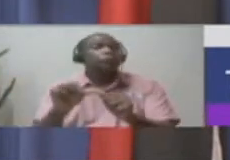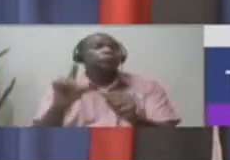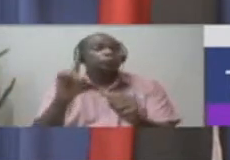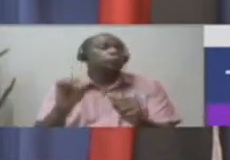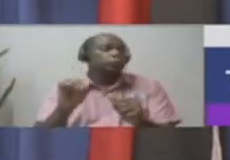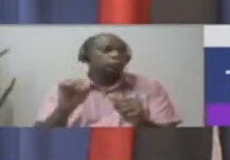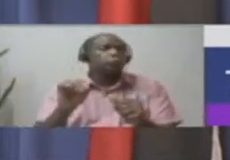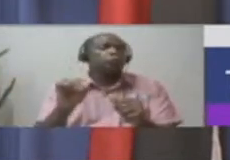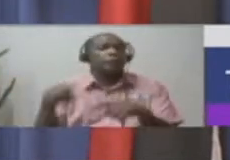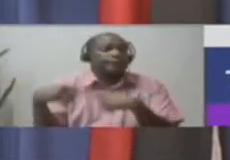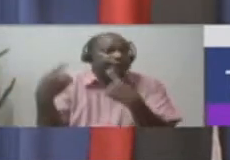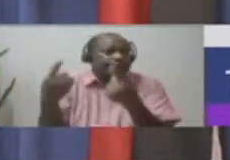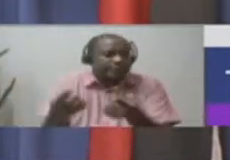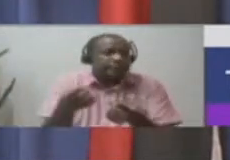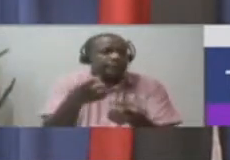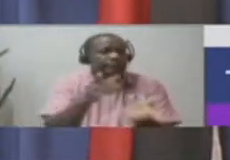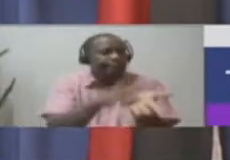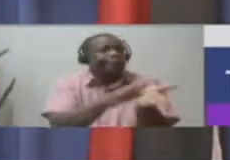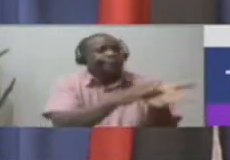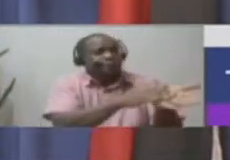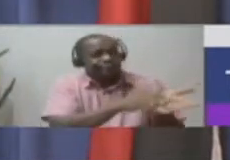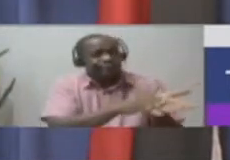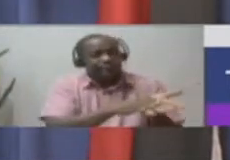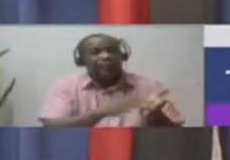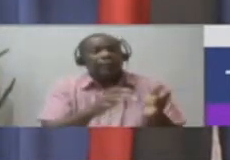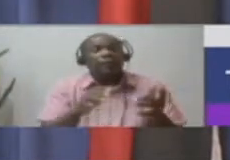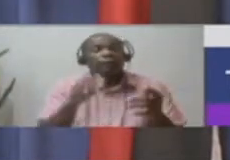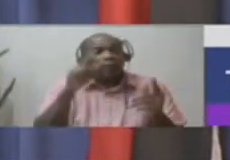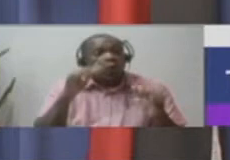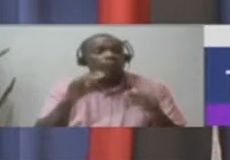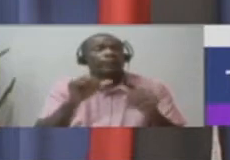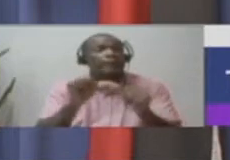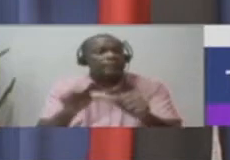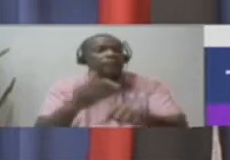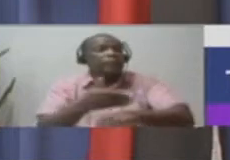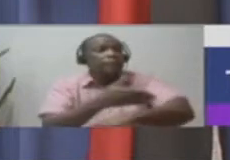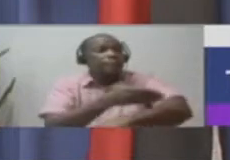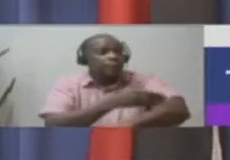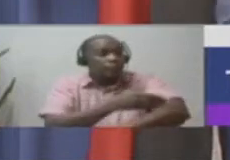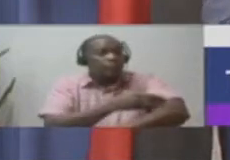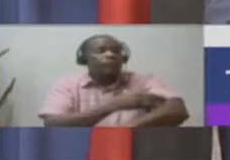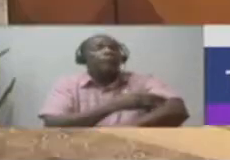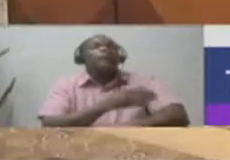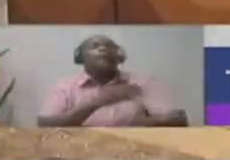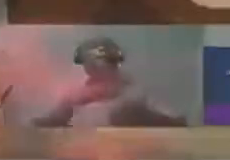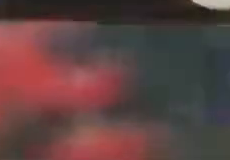we'll continue improving to the state that where we want to be. Thank you.